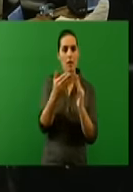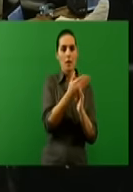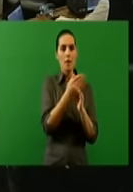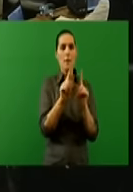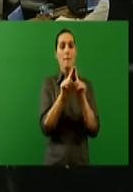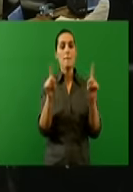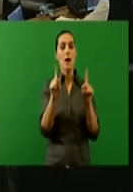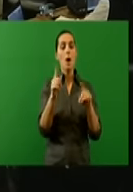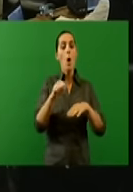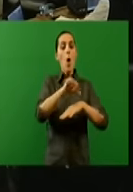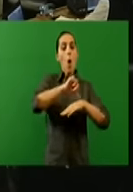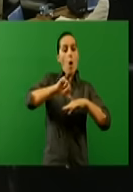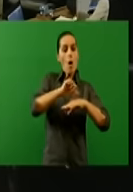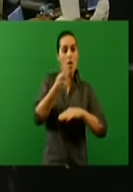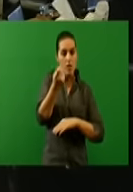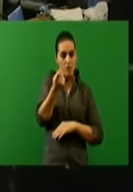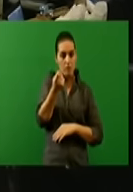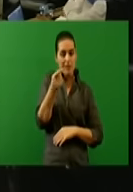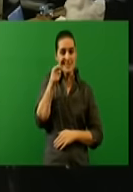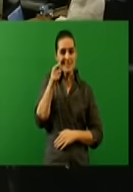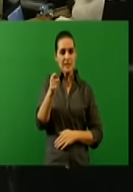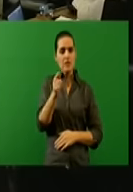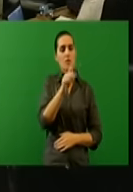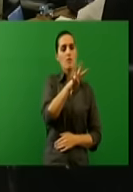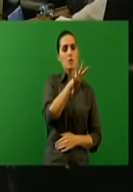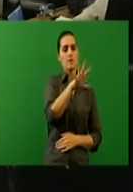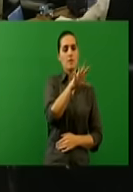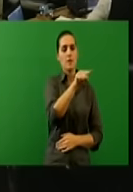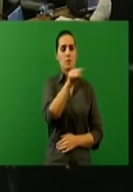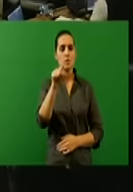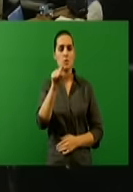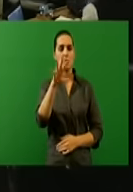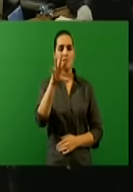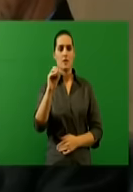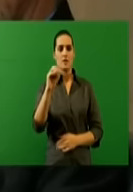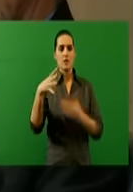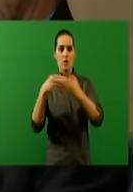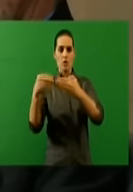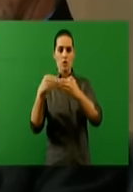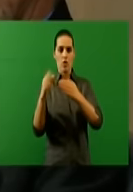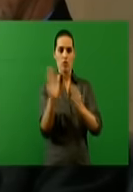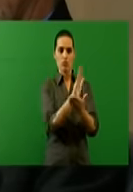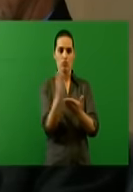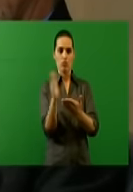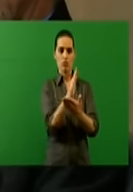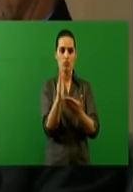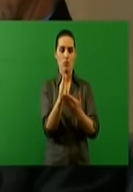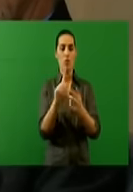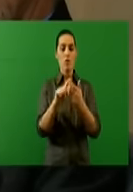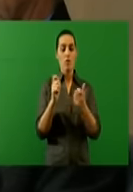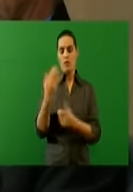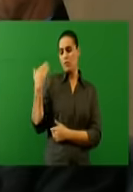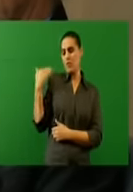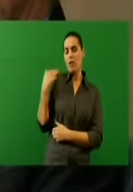mostly traded within a band of $45 and $50 since the previous